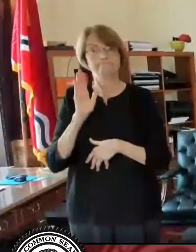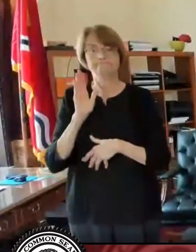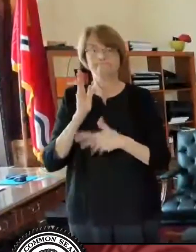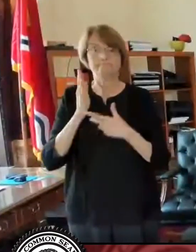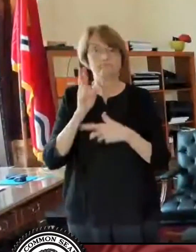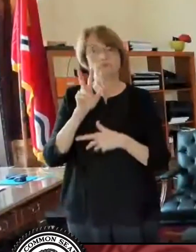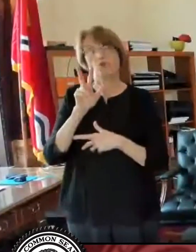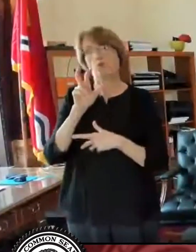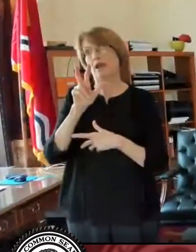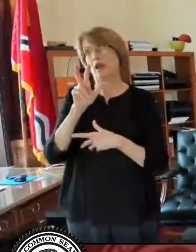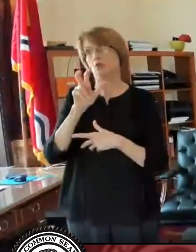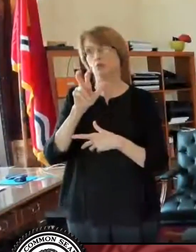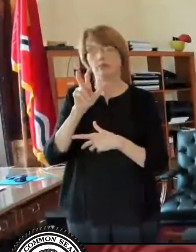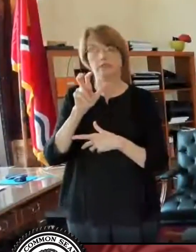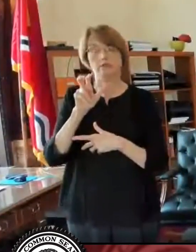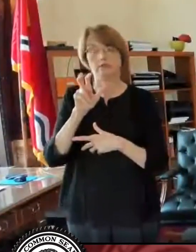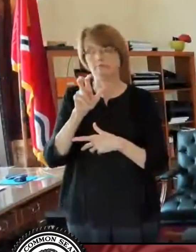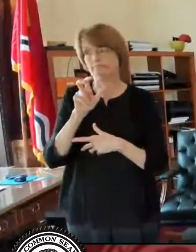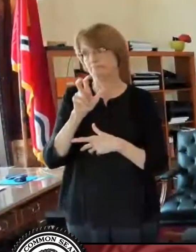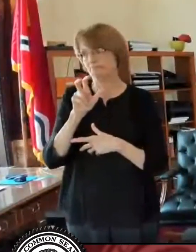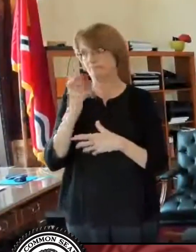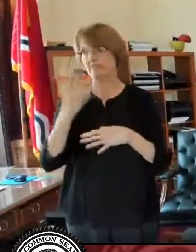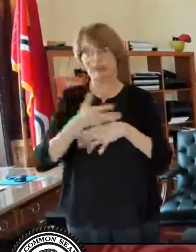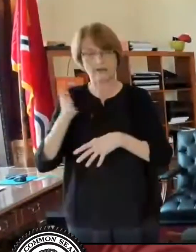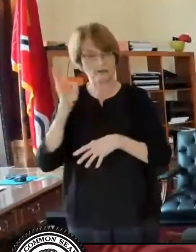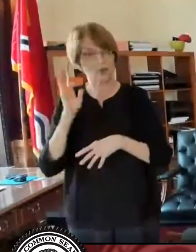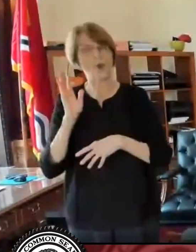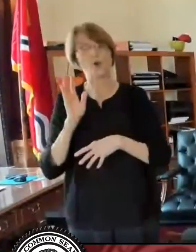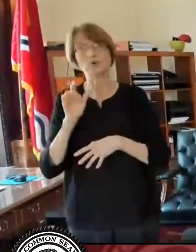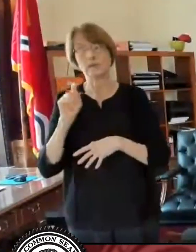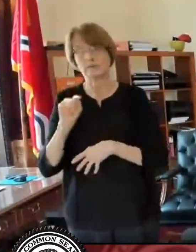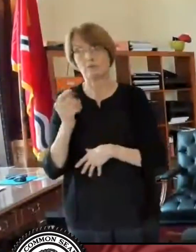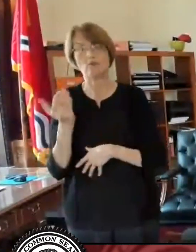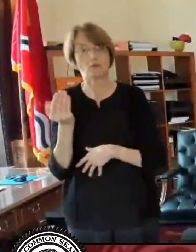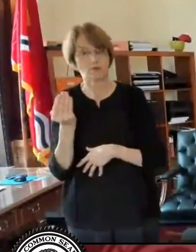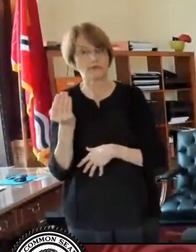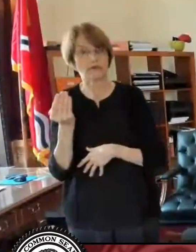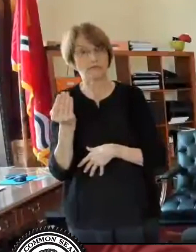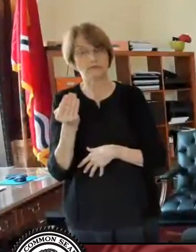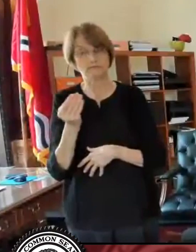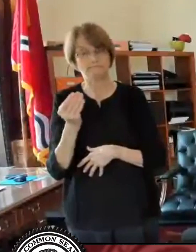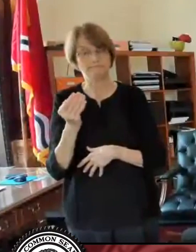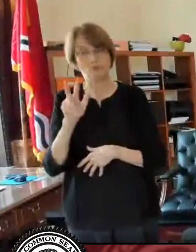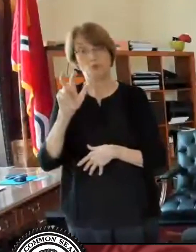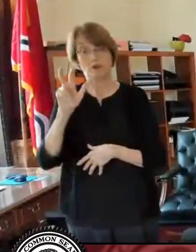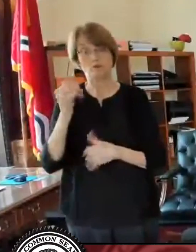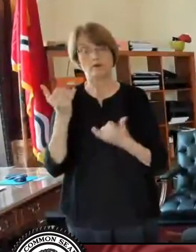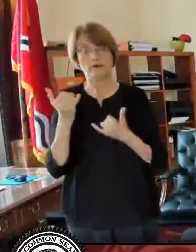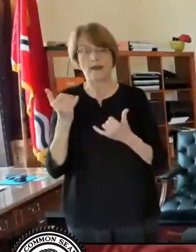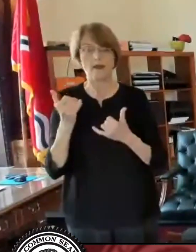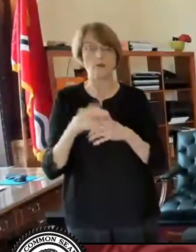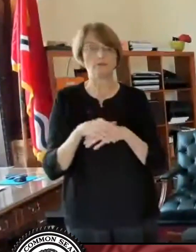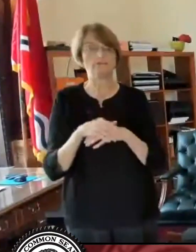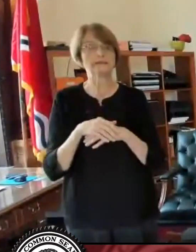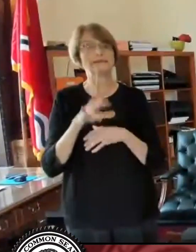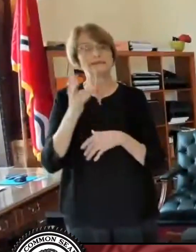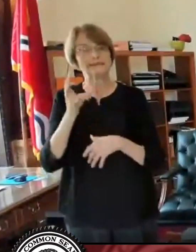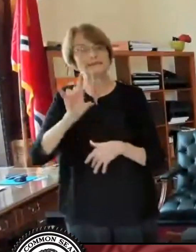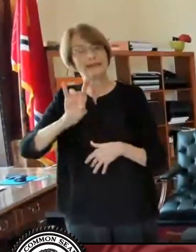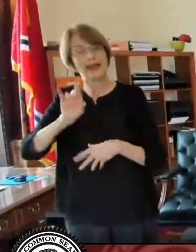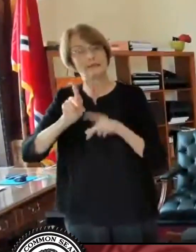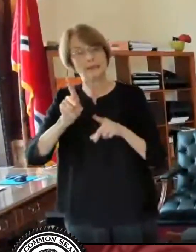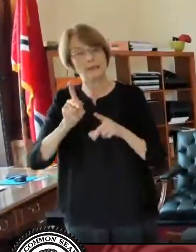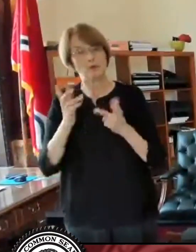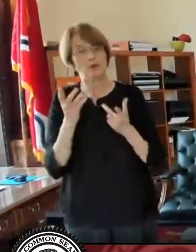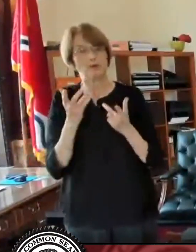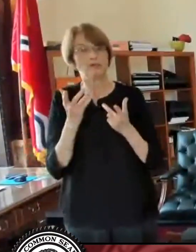300 just 5 days ago on September the 14th. We did still have 78 people of